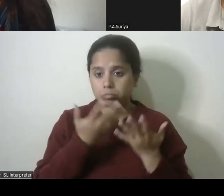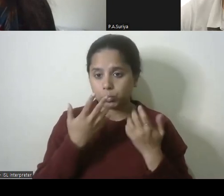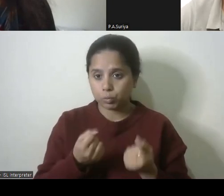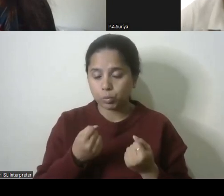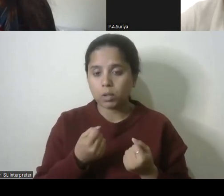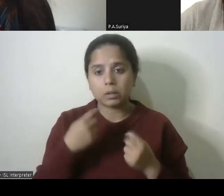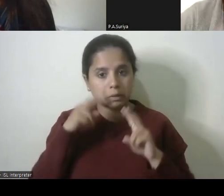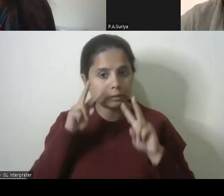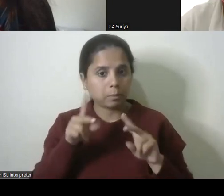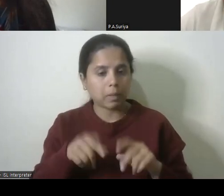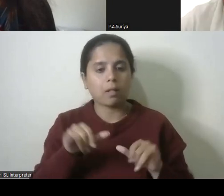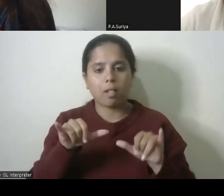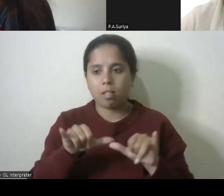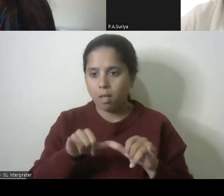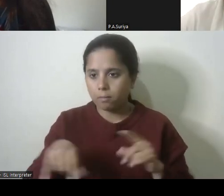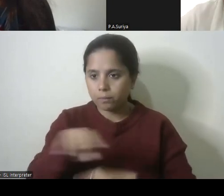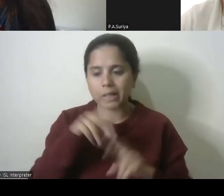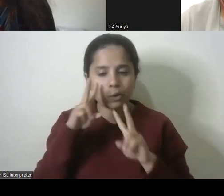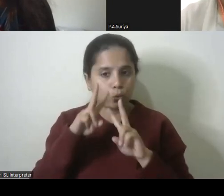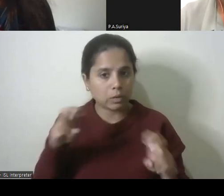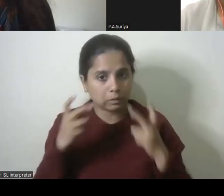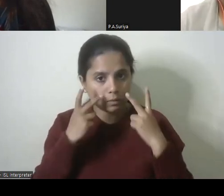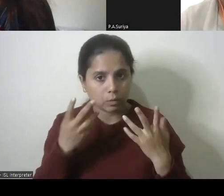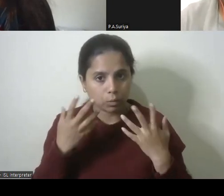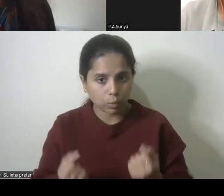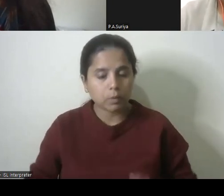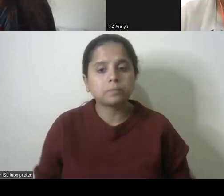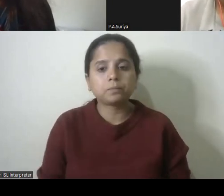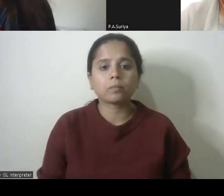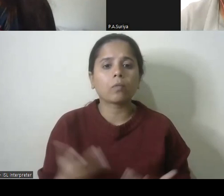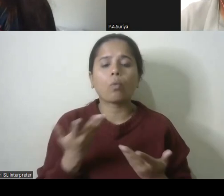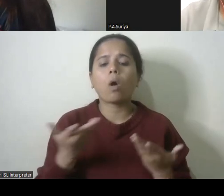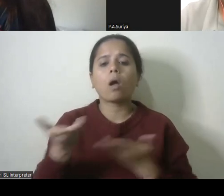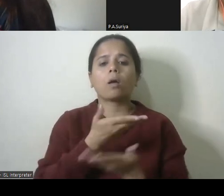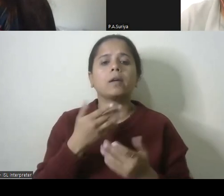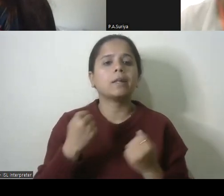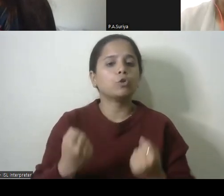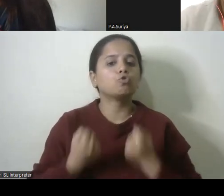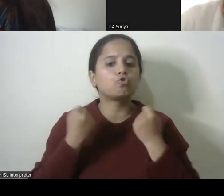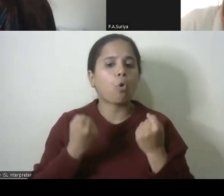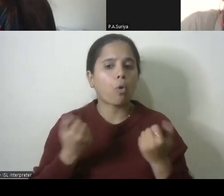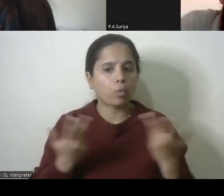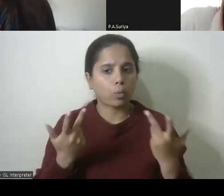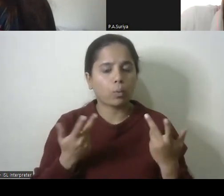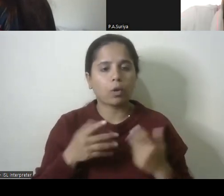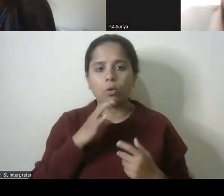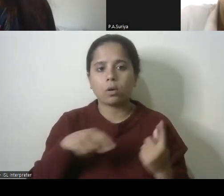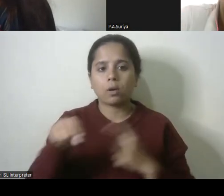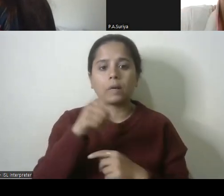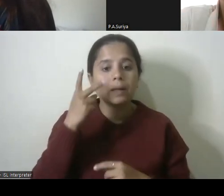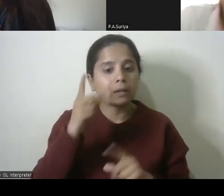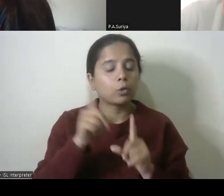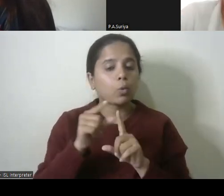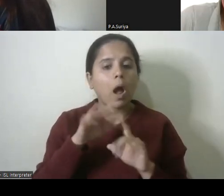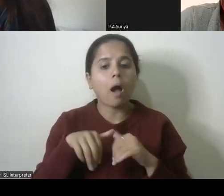to look at the land resource, and what are the strength and the lacking, and